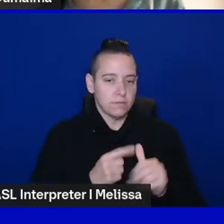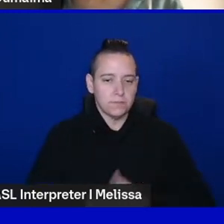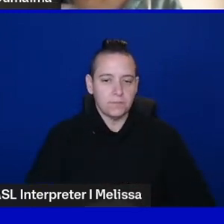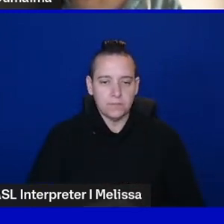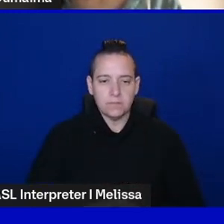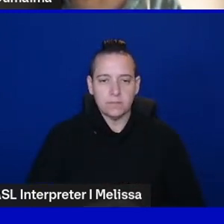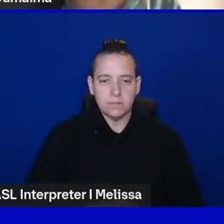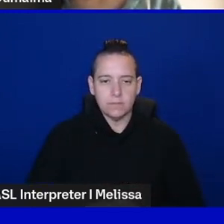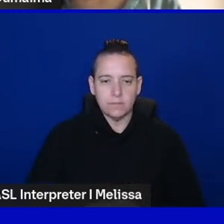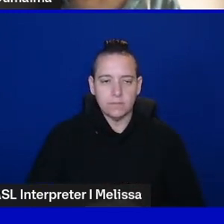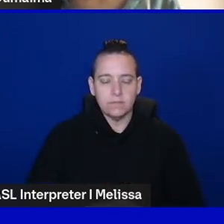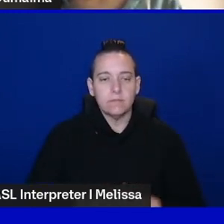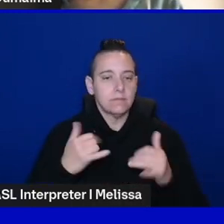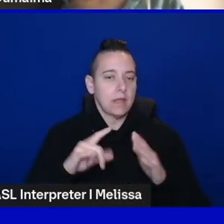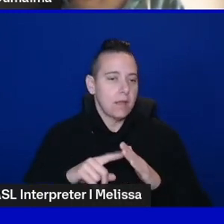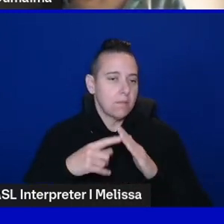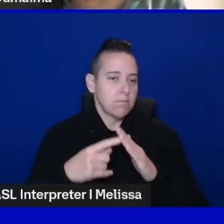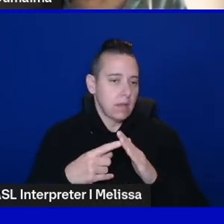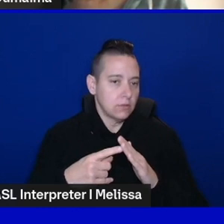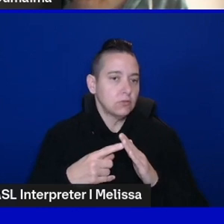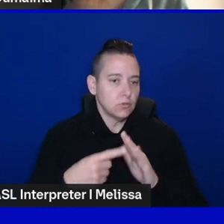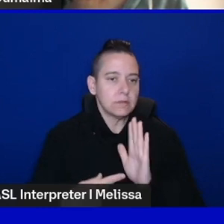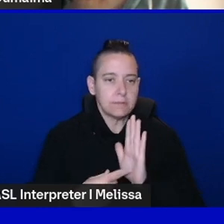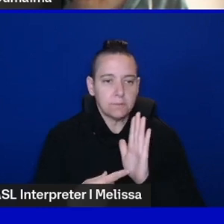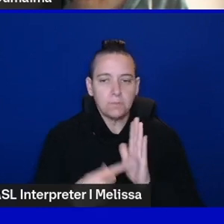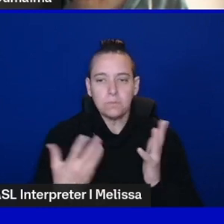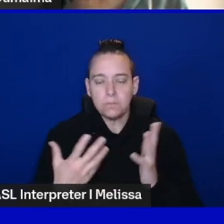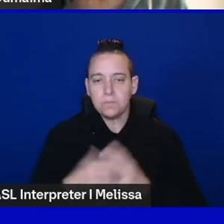Now we'll go through an implementation example.